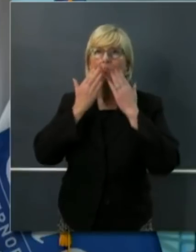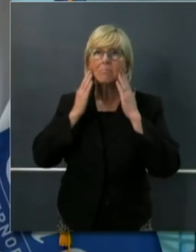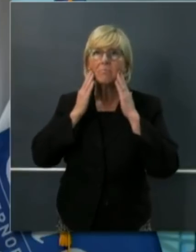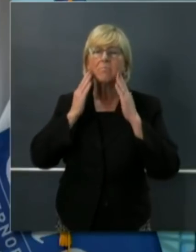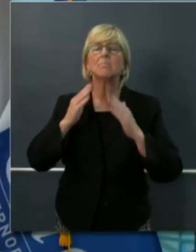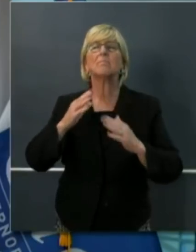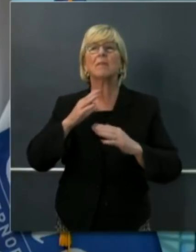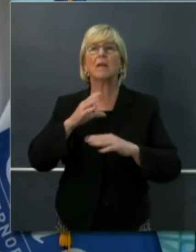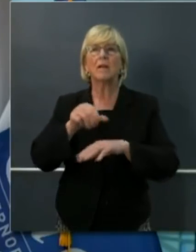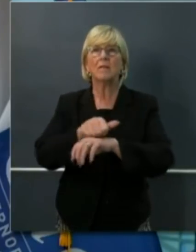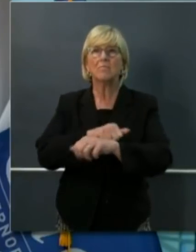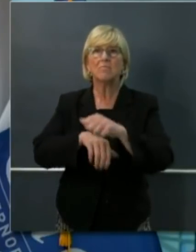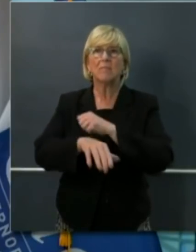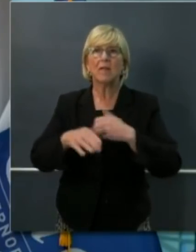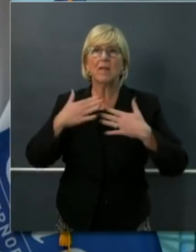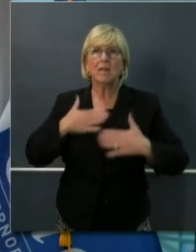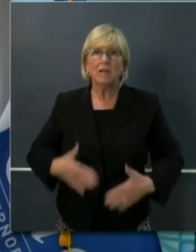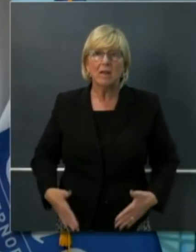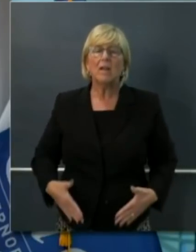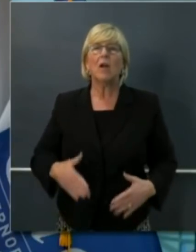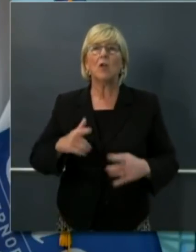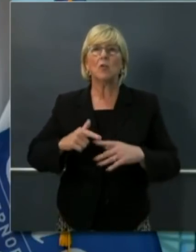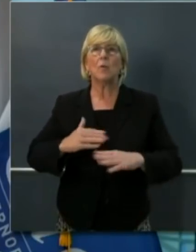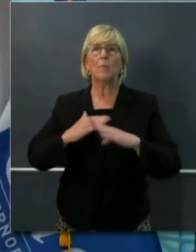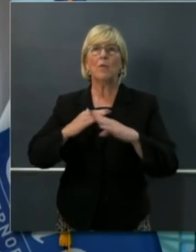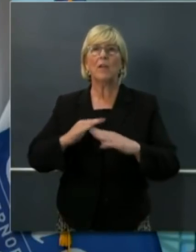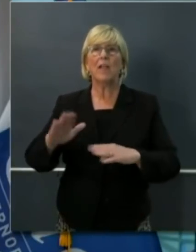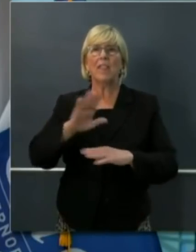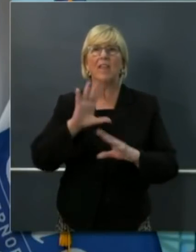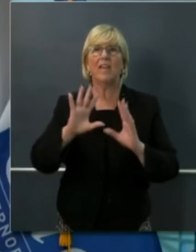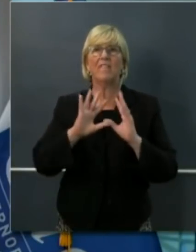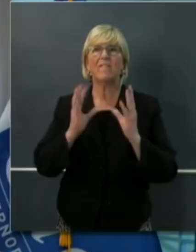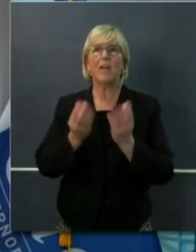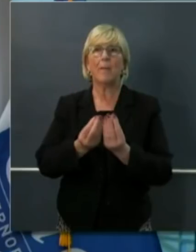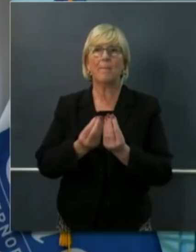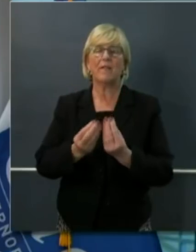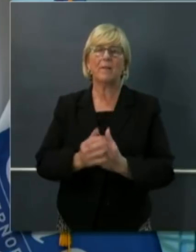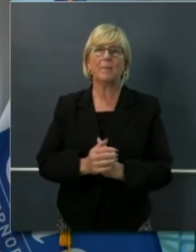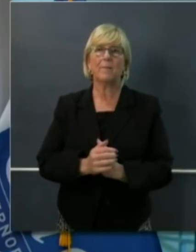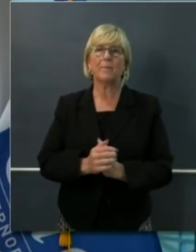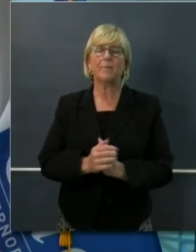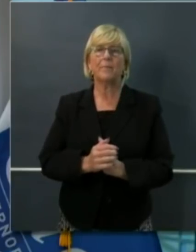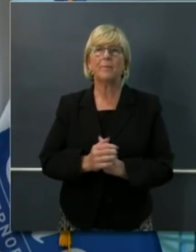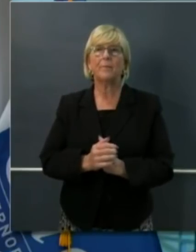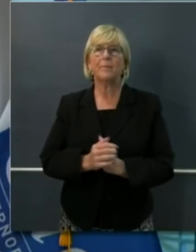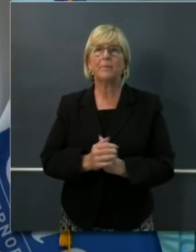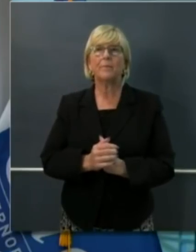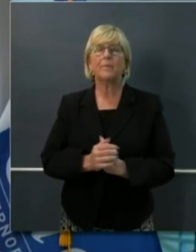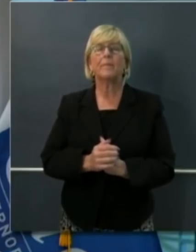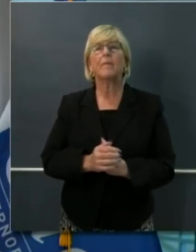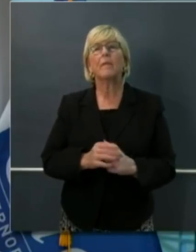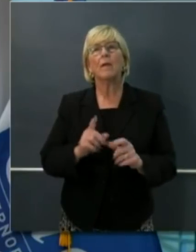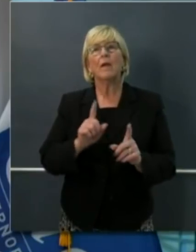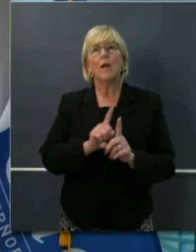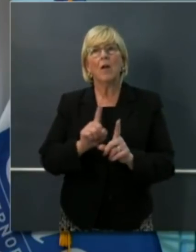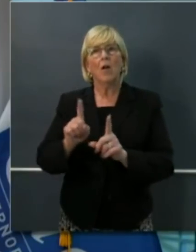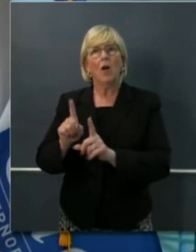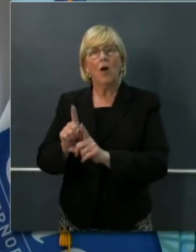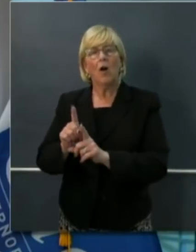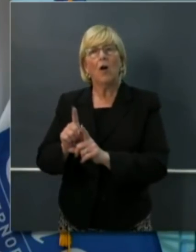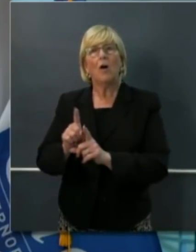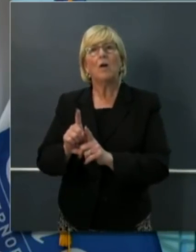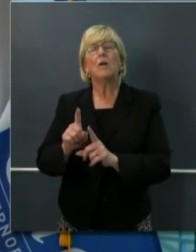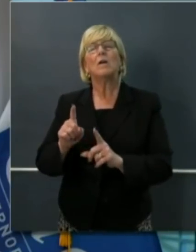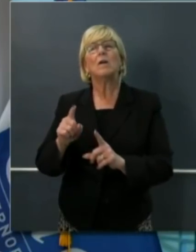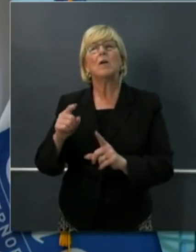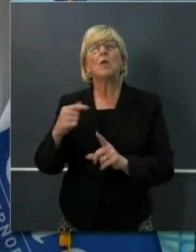and protect their family well. And then we are continuing to work with our new high throughput sites,